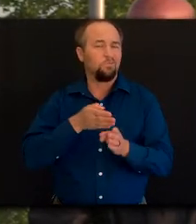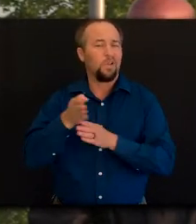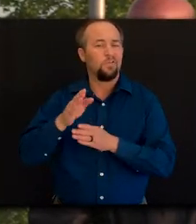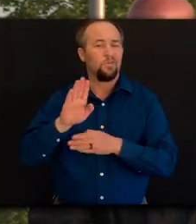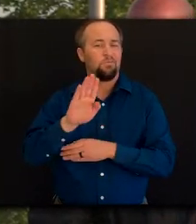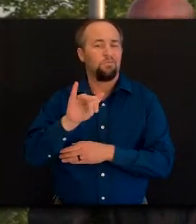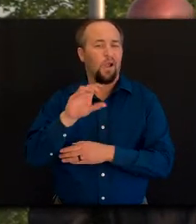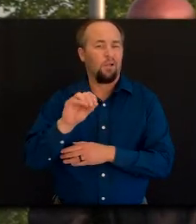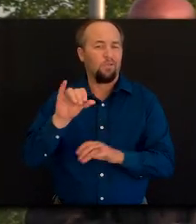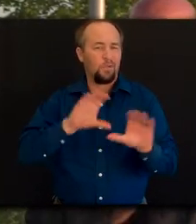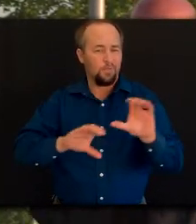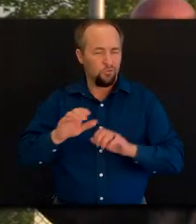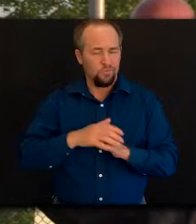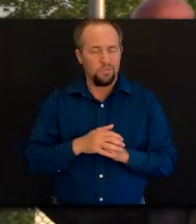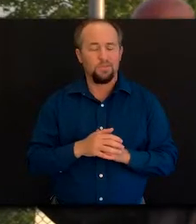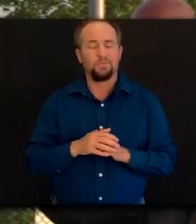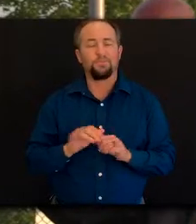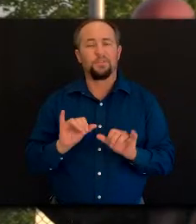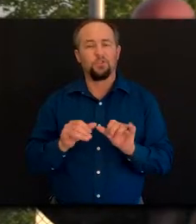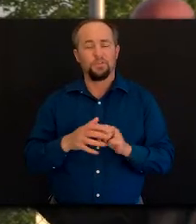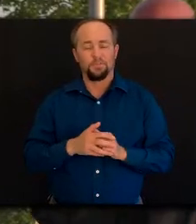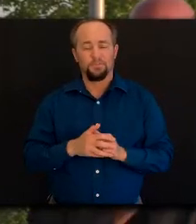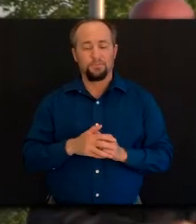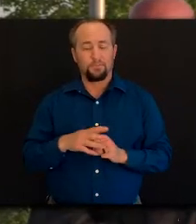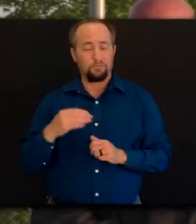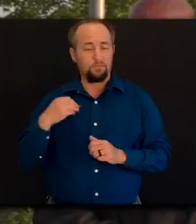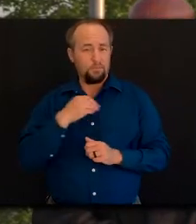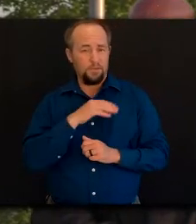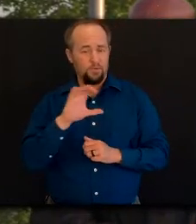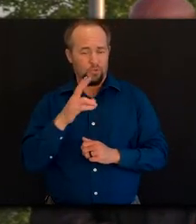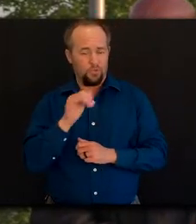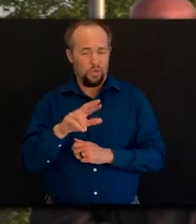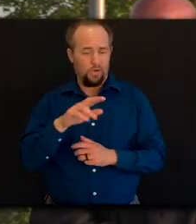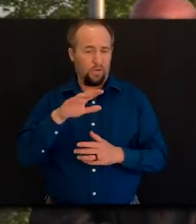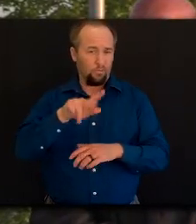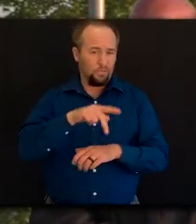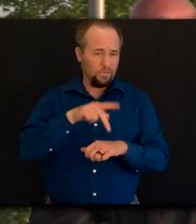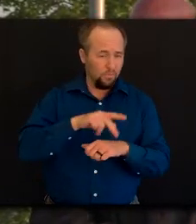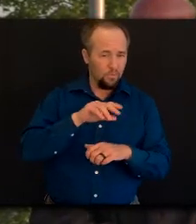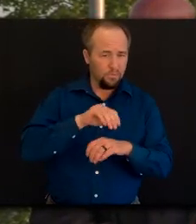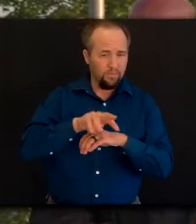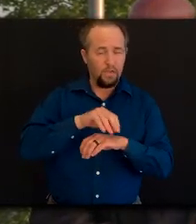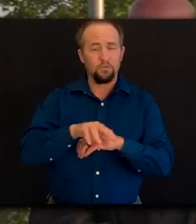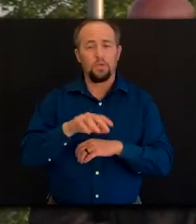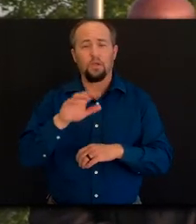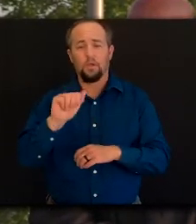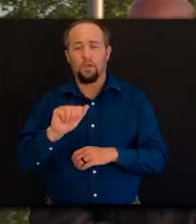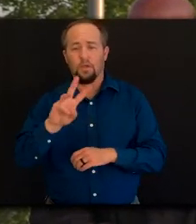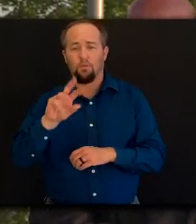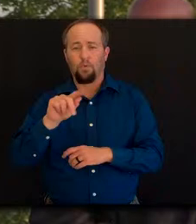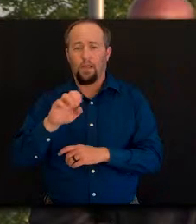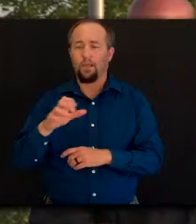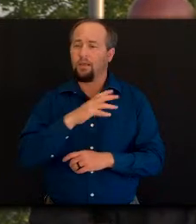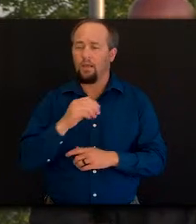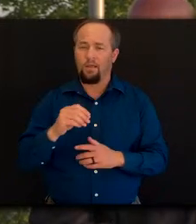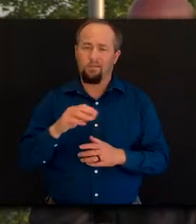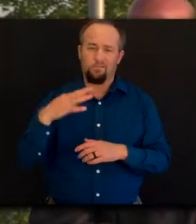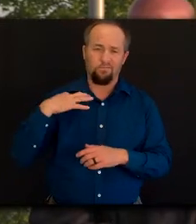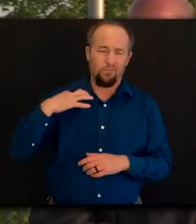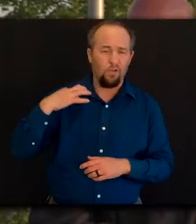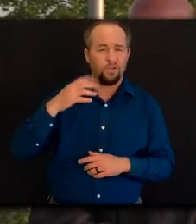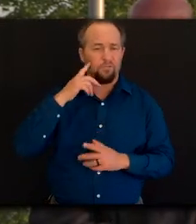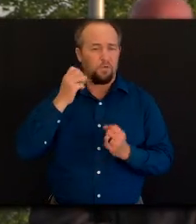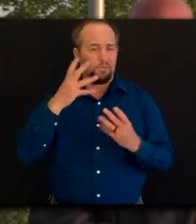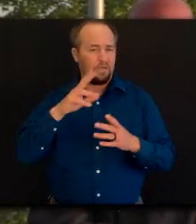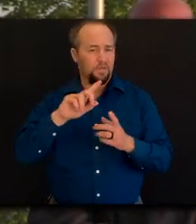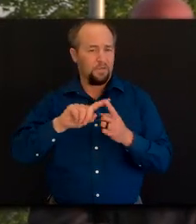has participated in National Honor Society as a membership chair, principal's advisory, AWAKE, and volunteered through a number of organizations,